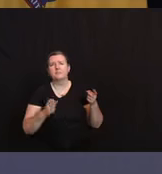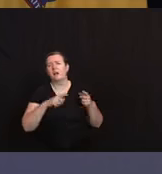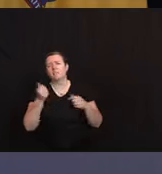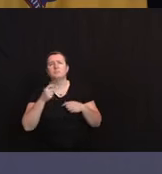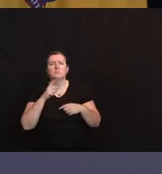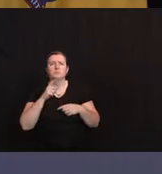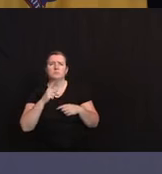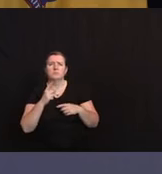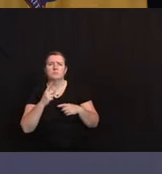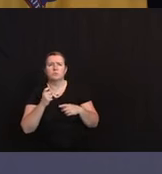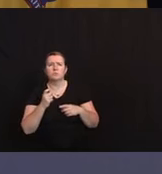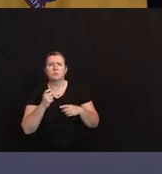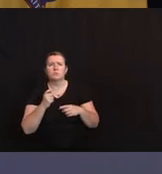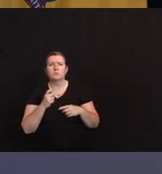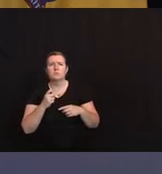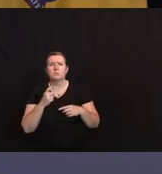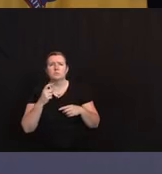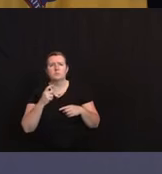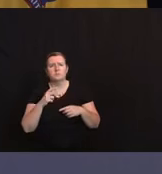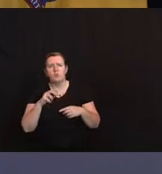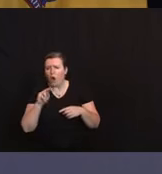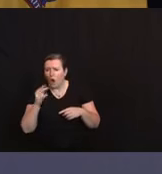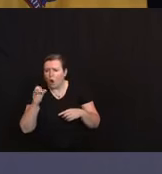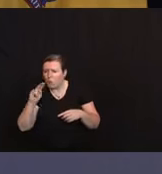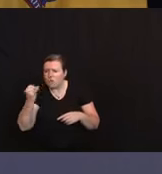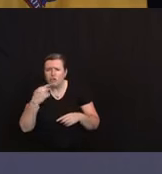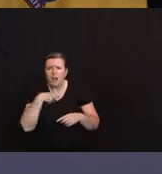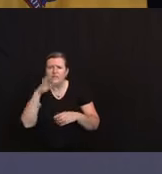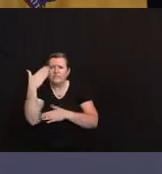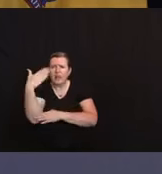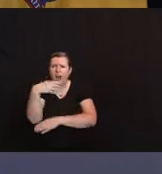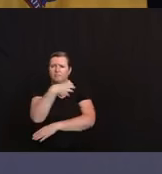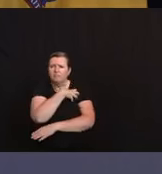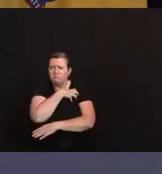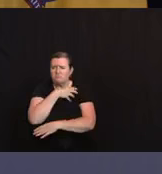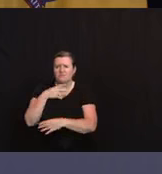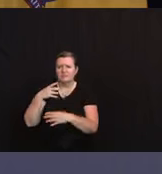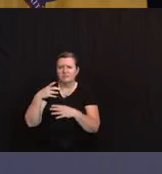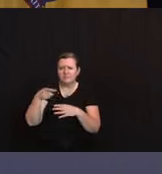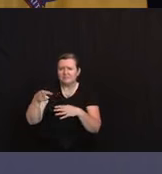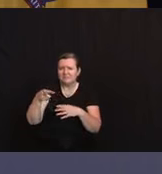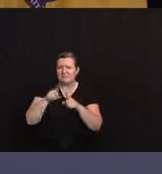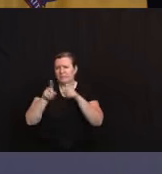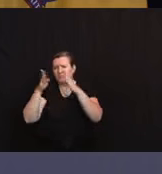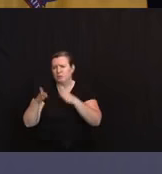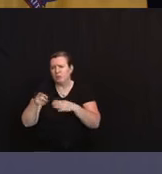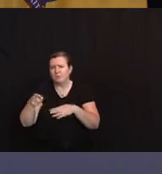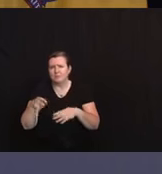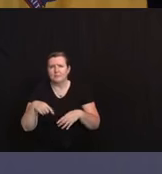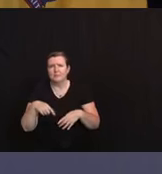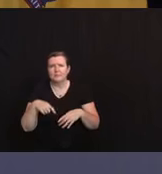You're trying to offset the Mets over here? Okay. Beats the Mets, no doubt.